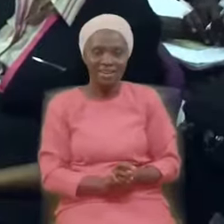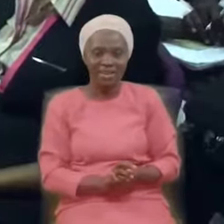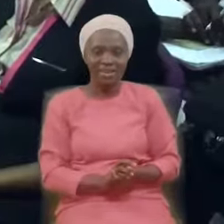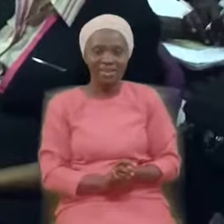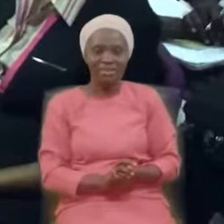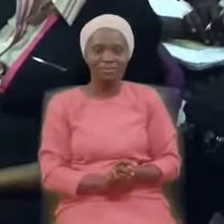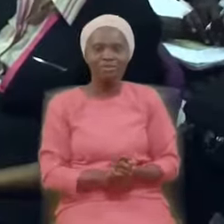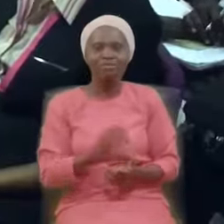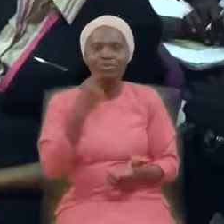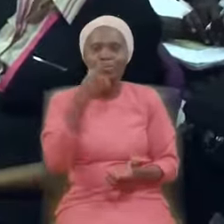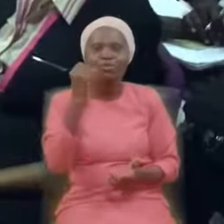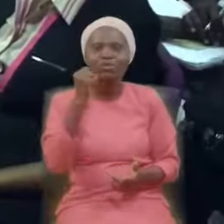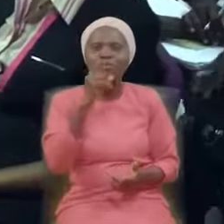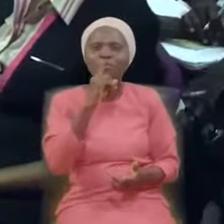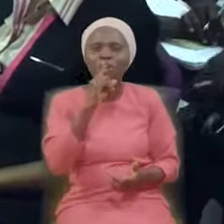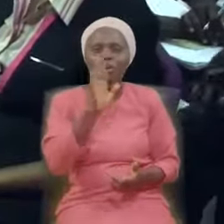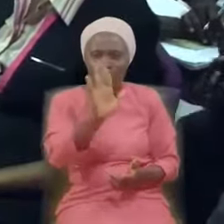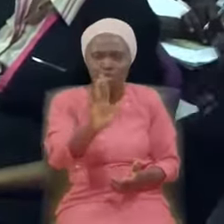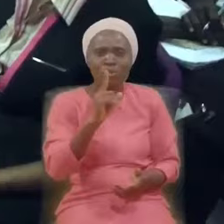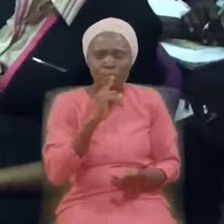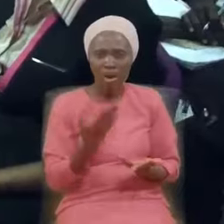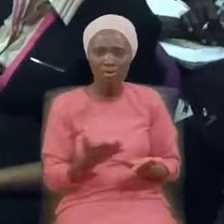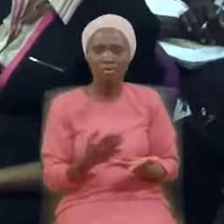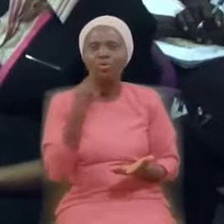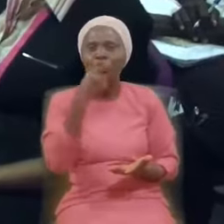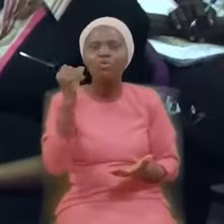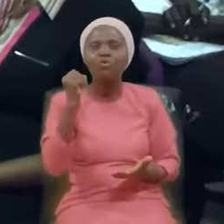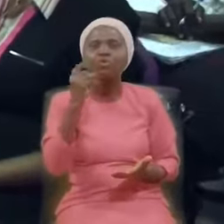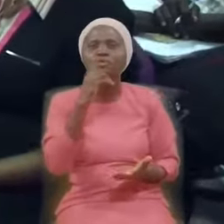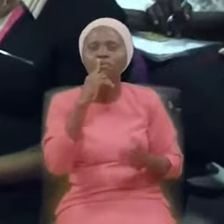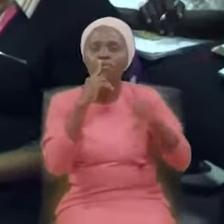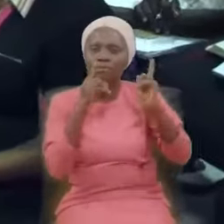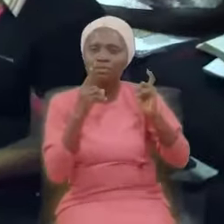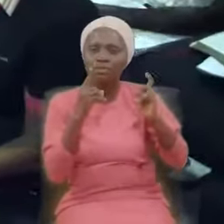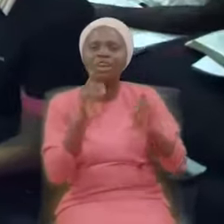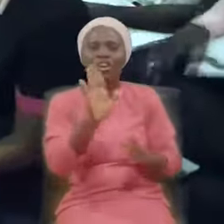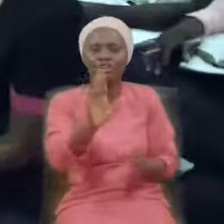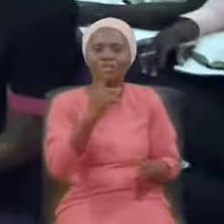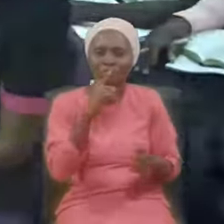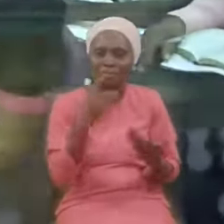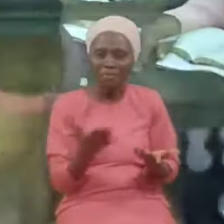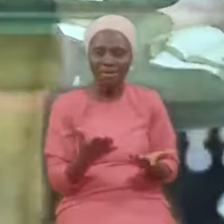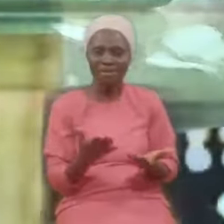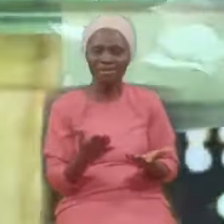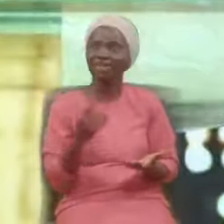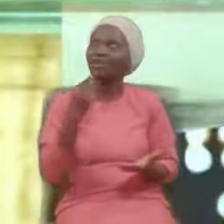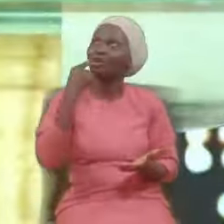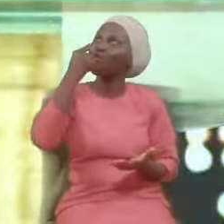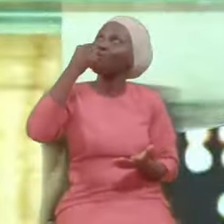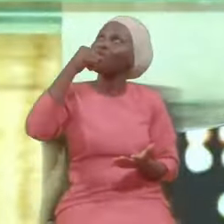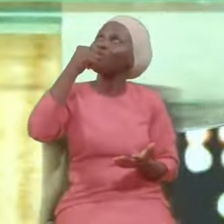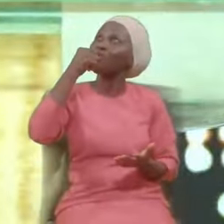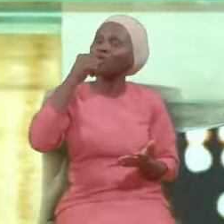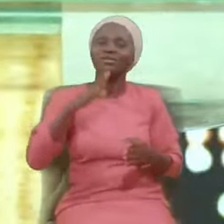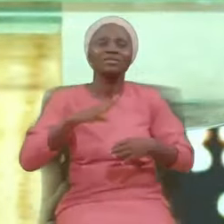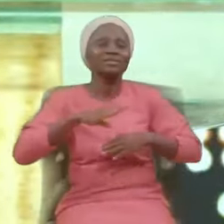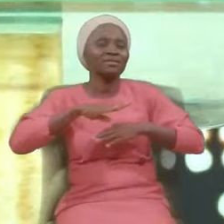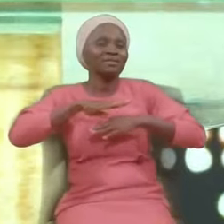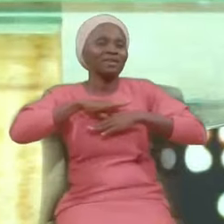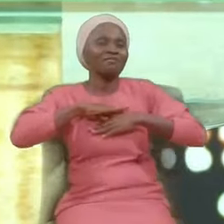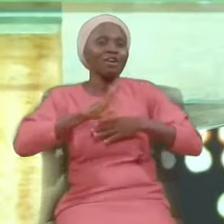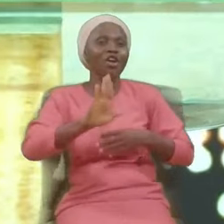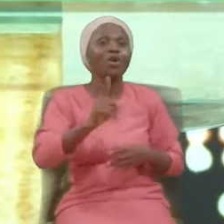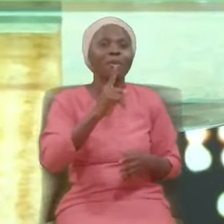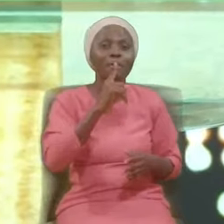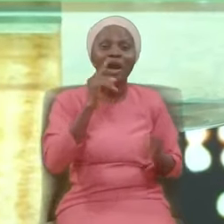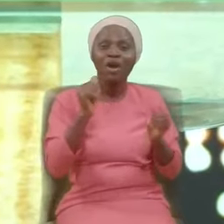Whose mouth? I said whose mouth? Who satisfies thy mouth